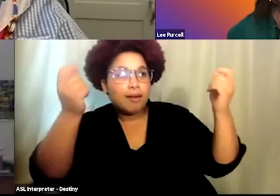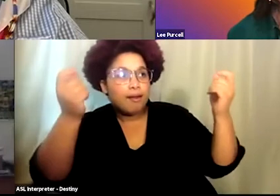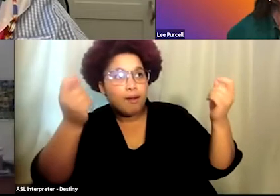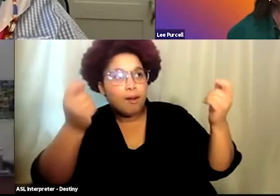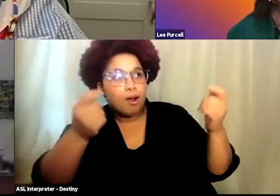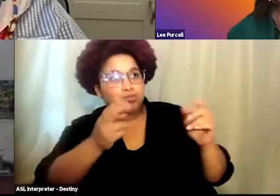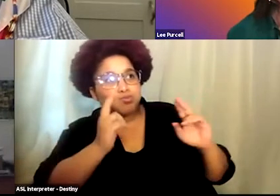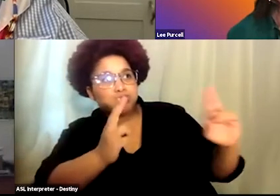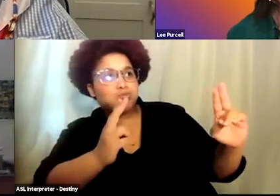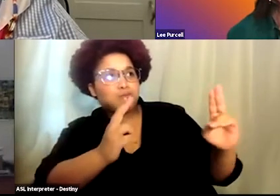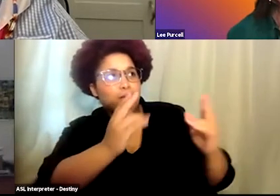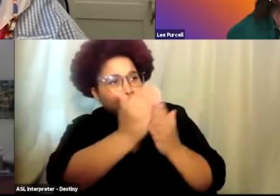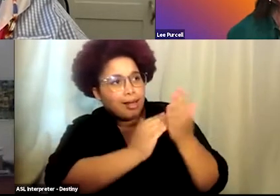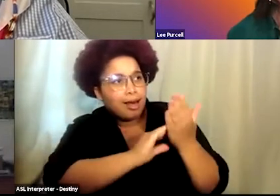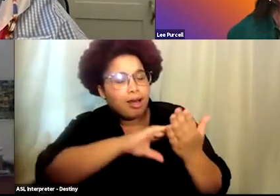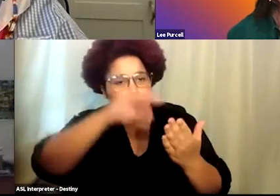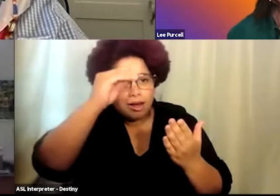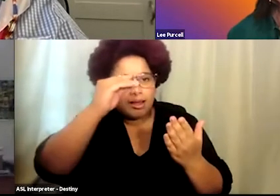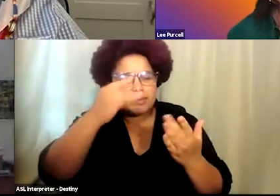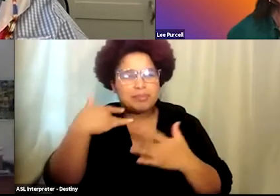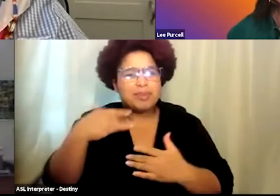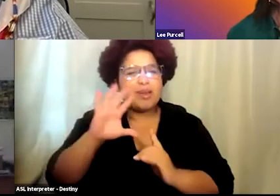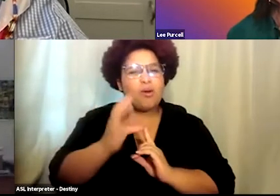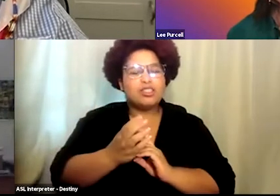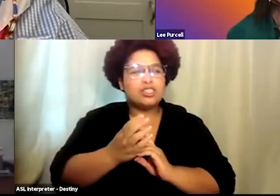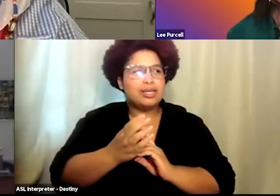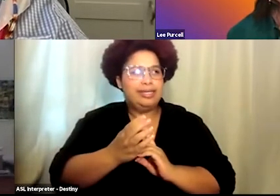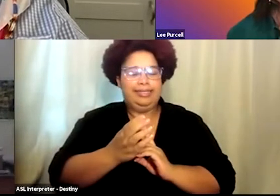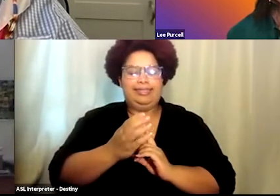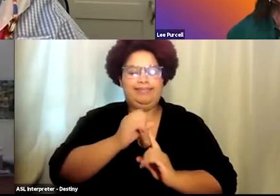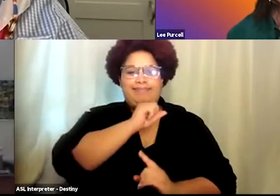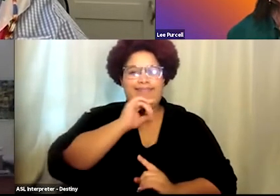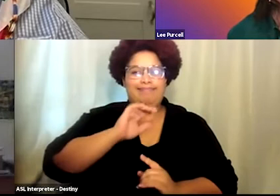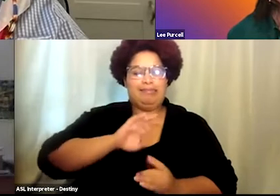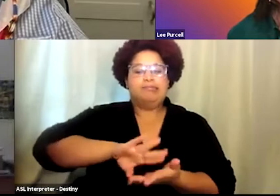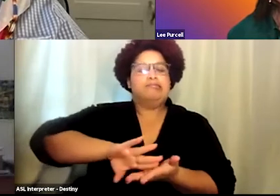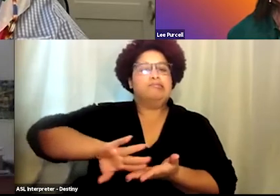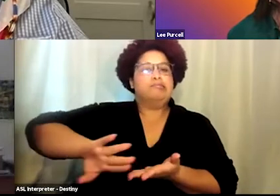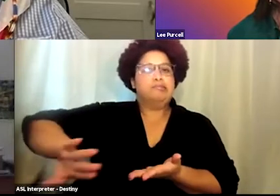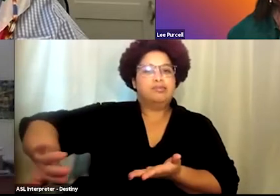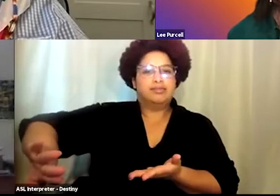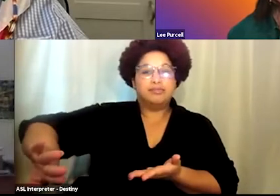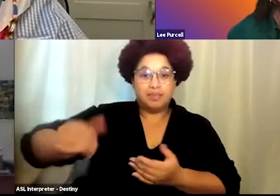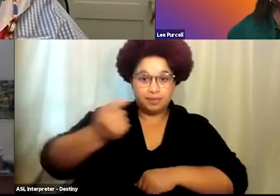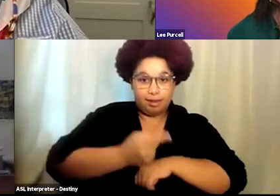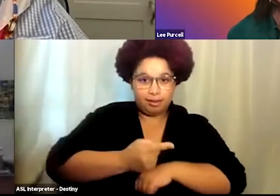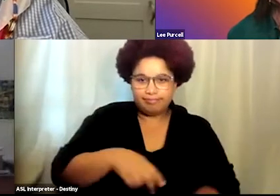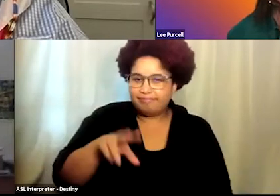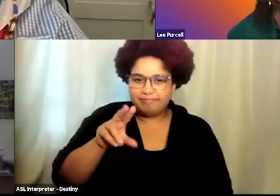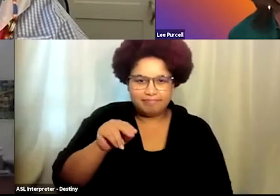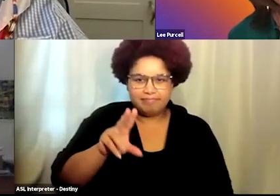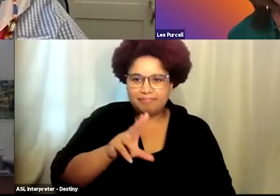are well learned and well earned, our culture often regulates seniors to the sidelines. But not today. Today,